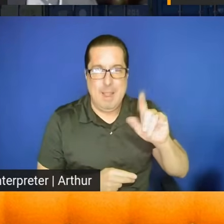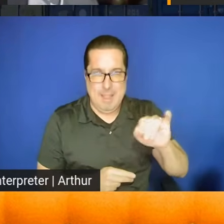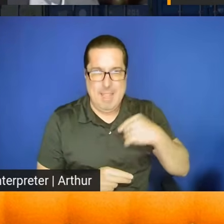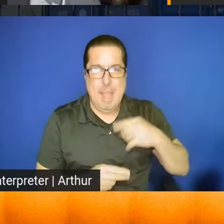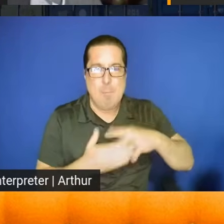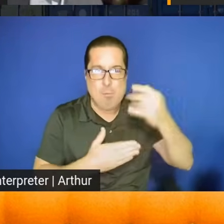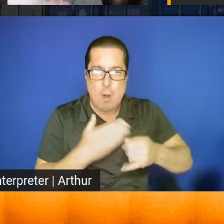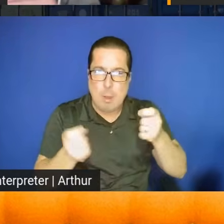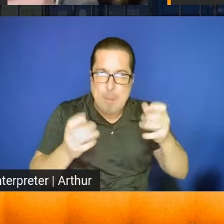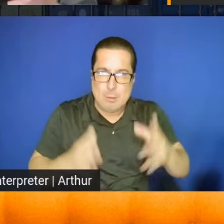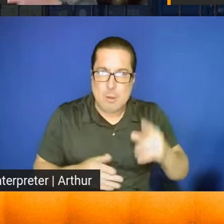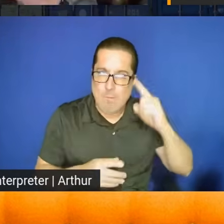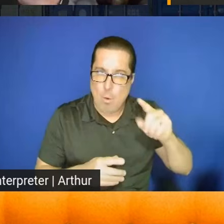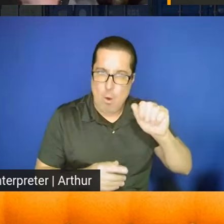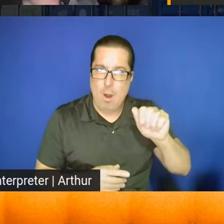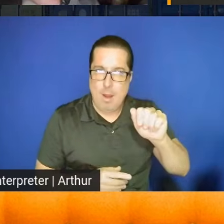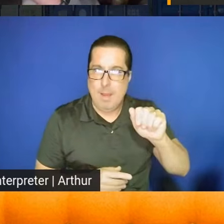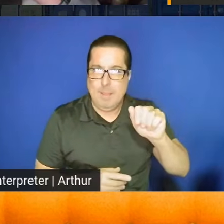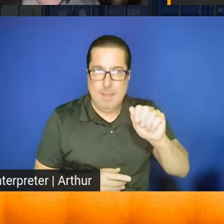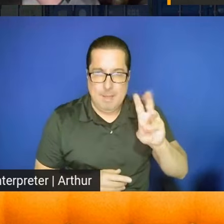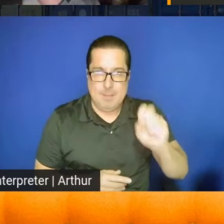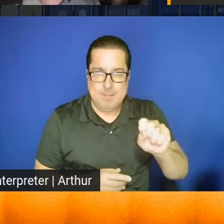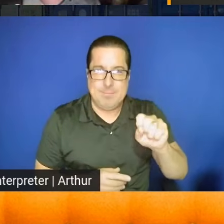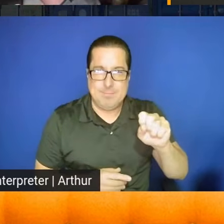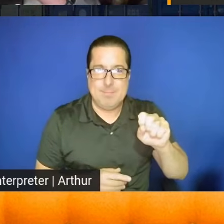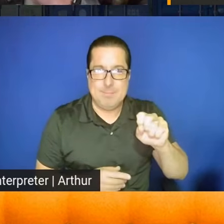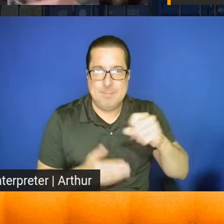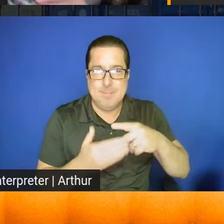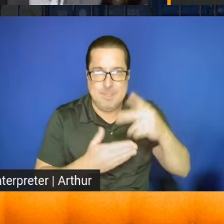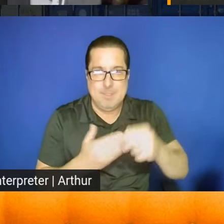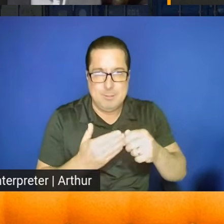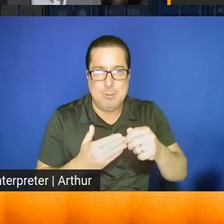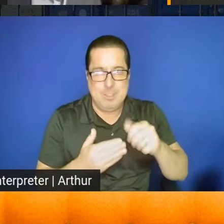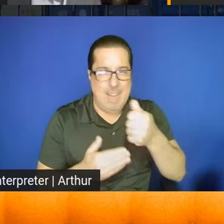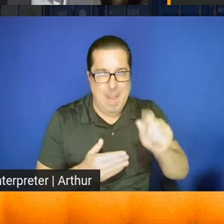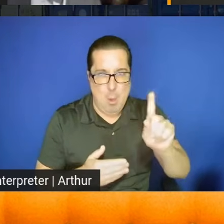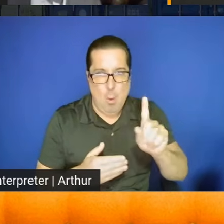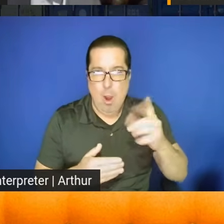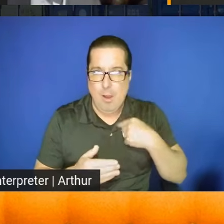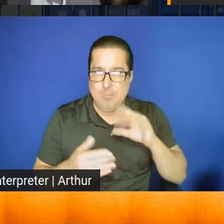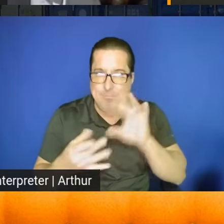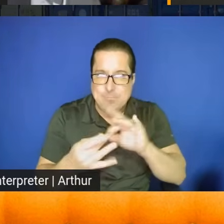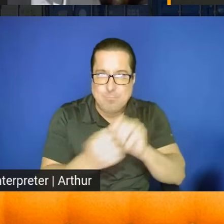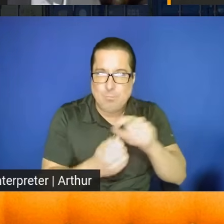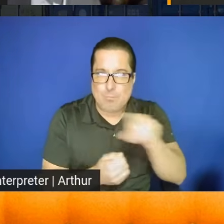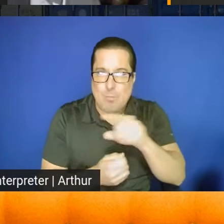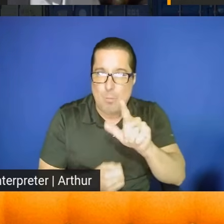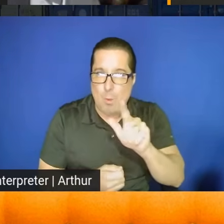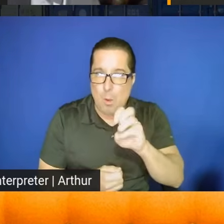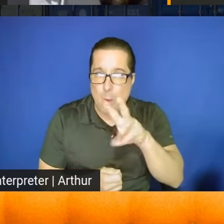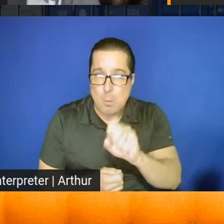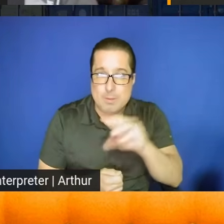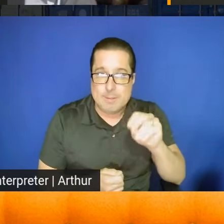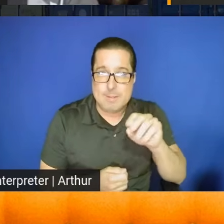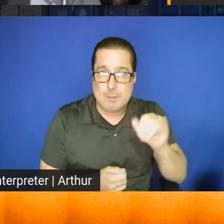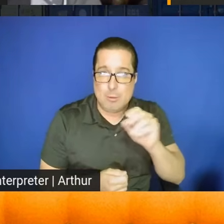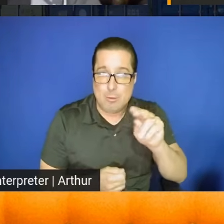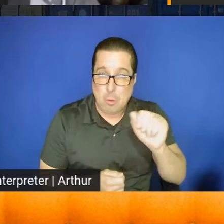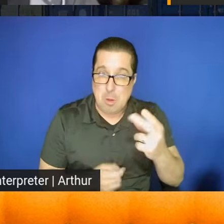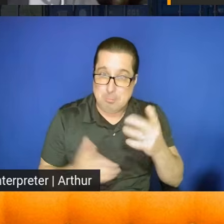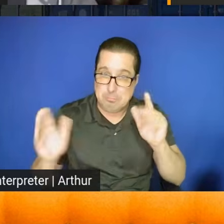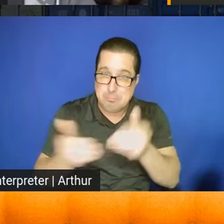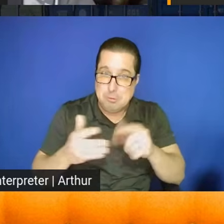have my teammates, Luis and Jonah, joining me today. Luis and Jonah, would you guys like to introduce yourself?